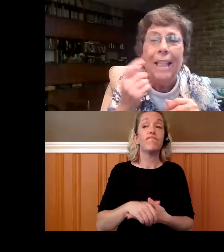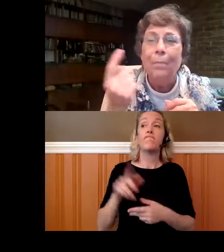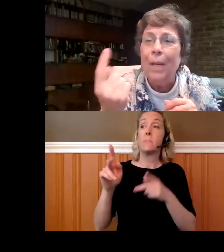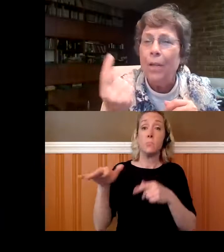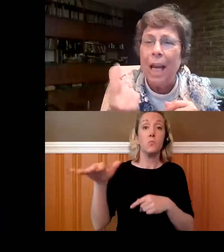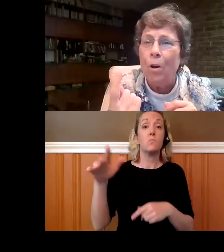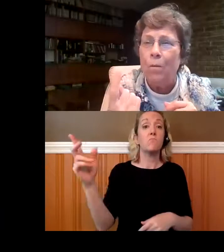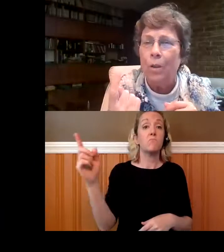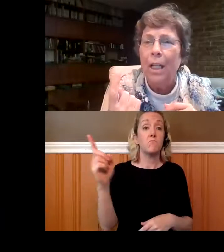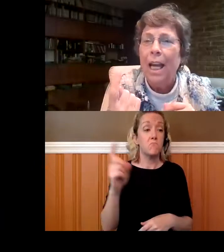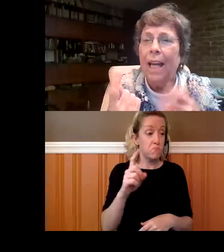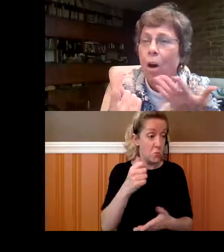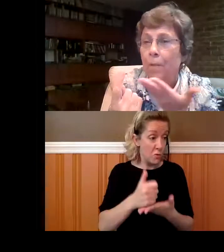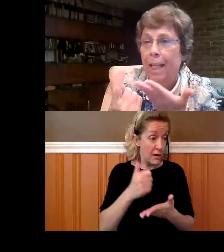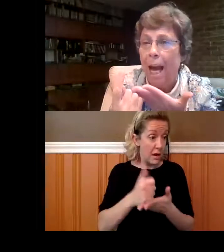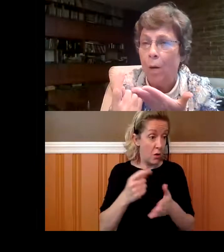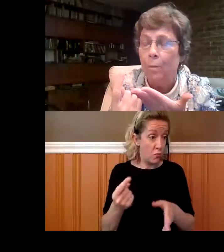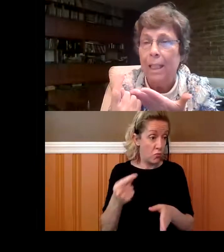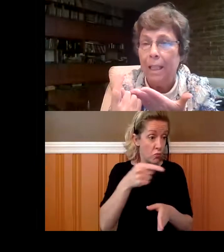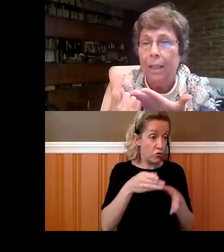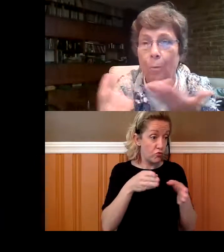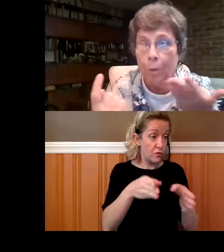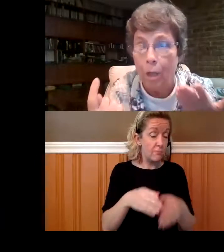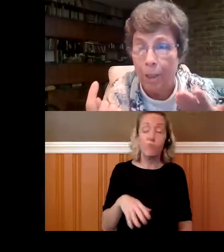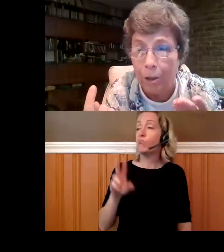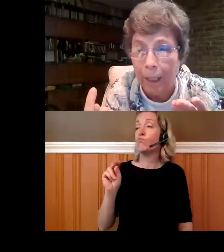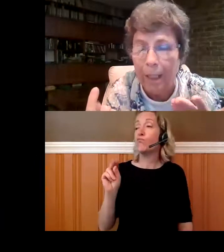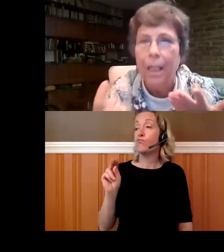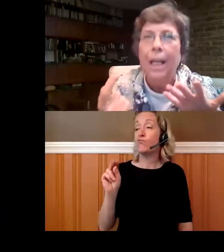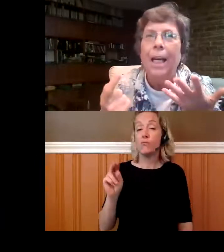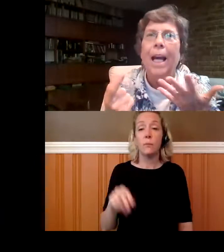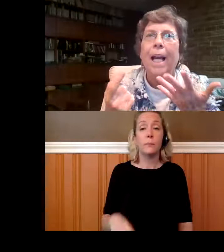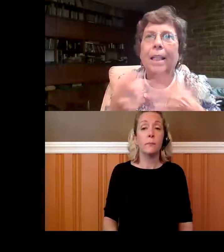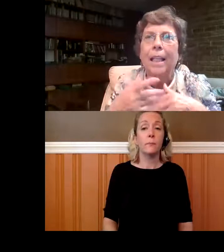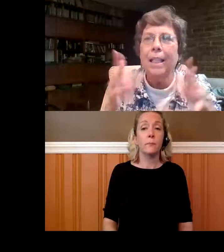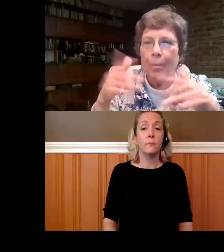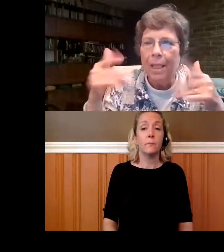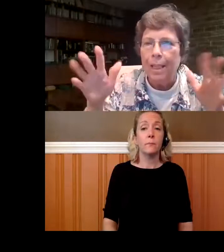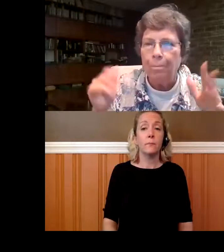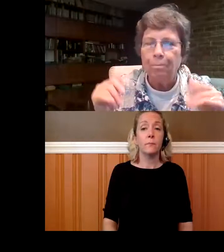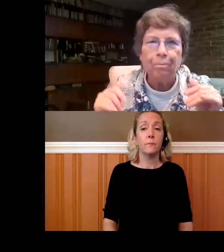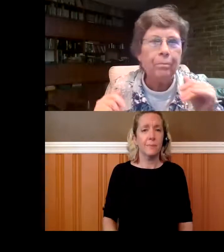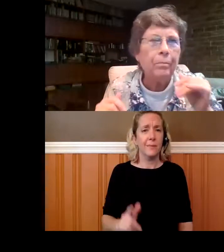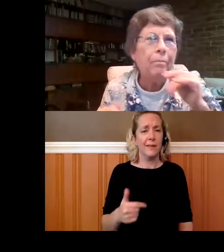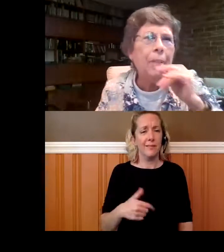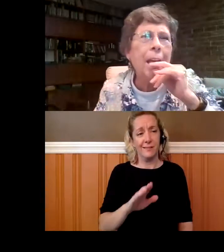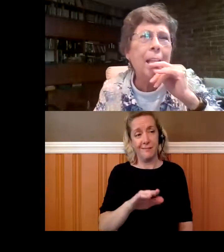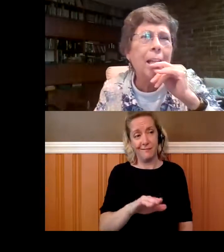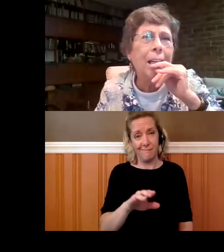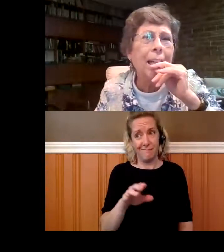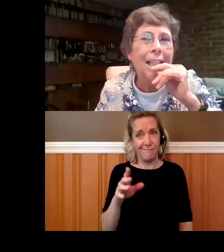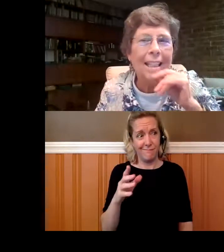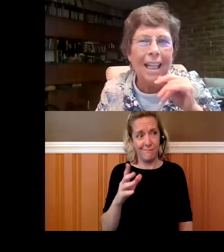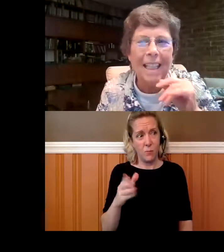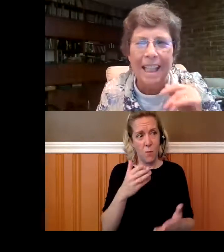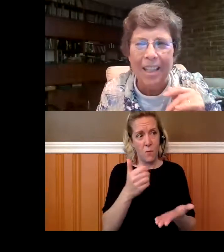meaning help cross the street. And he dismissed them. And I said later, you could have gotten some help from them